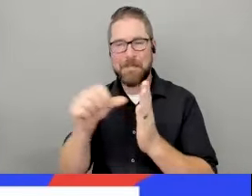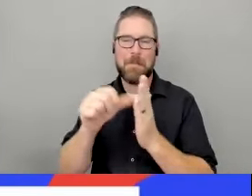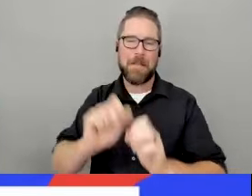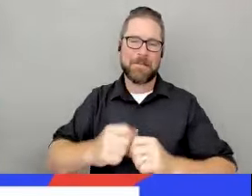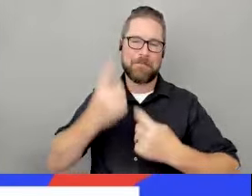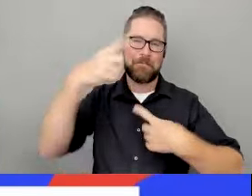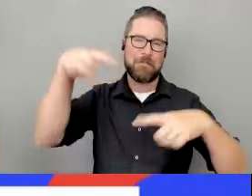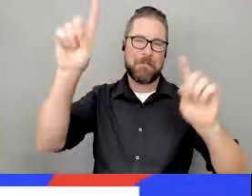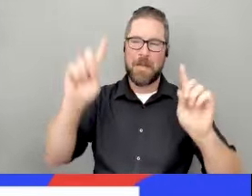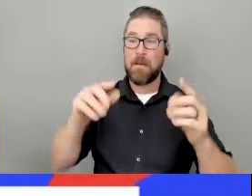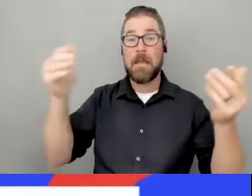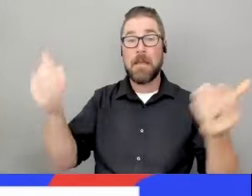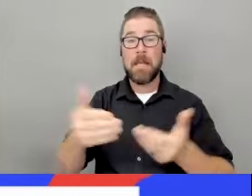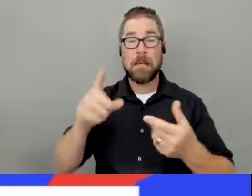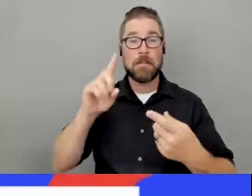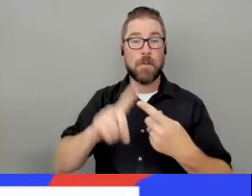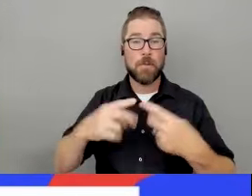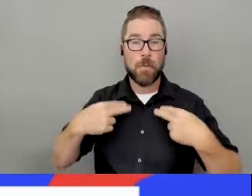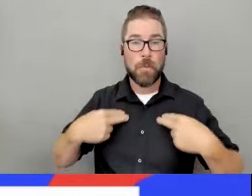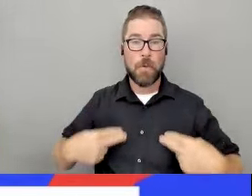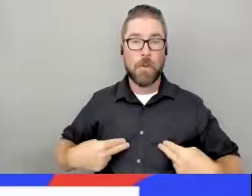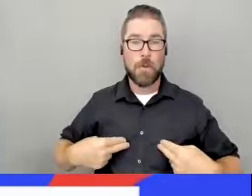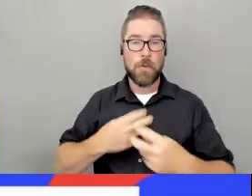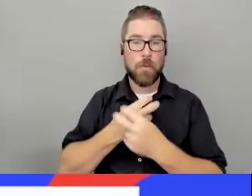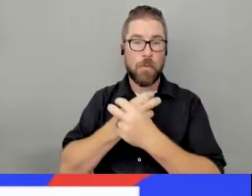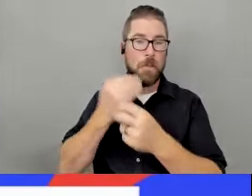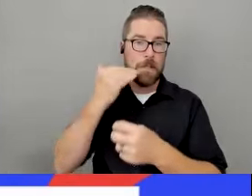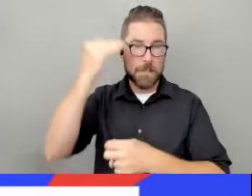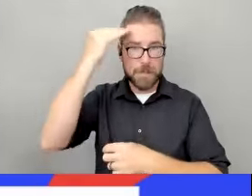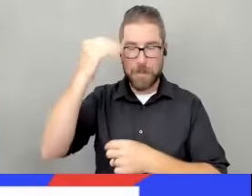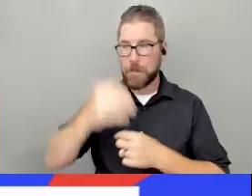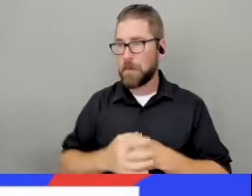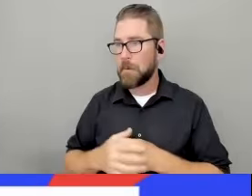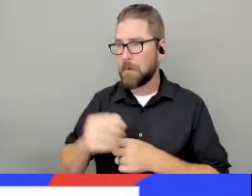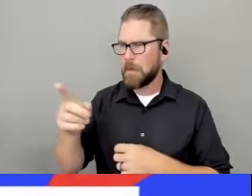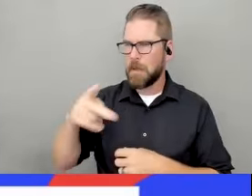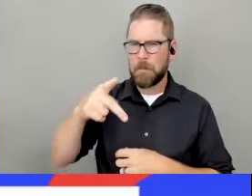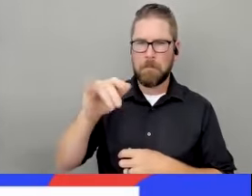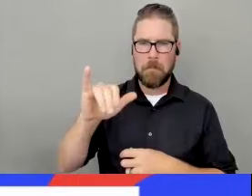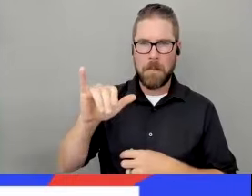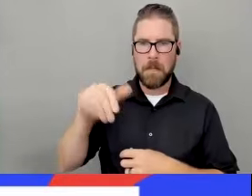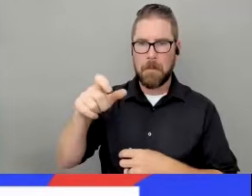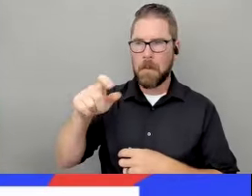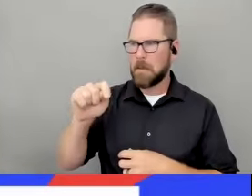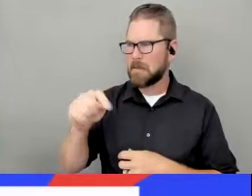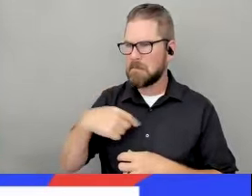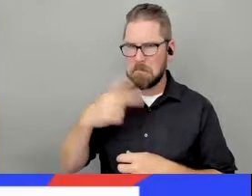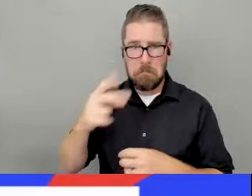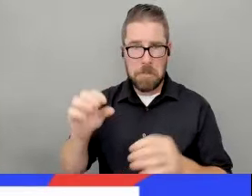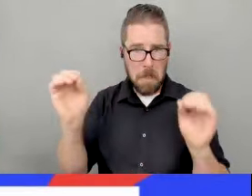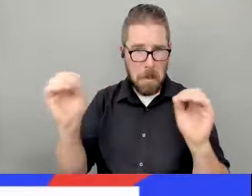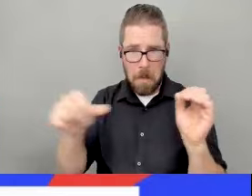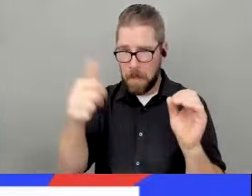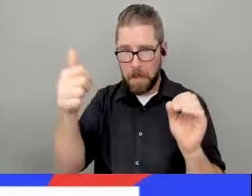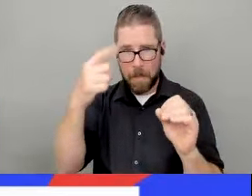Introduction to the human skull. Oh, there's some Play Pause It going on here. So I don't really see anything else because I have to go into Play Pause It, right? So there's